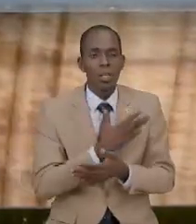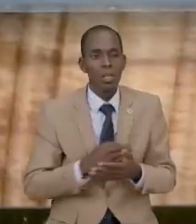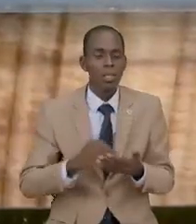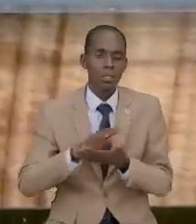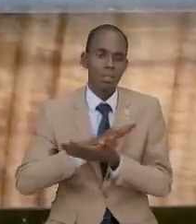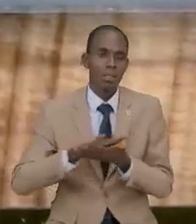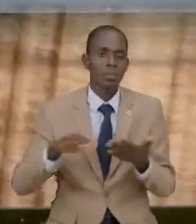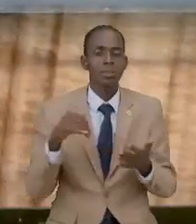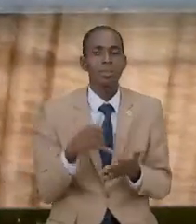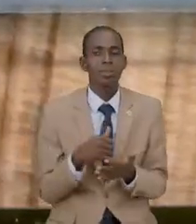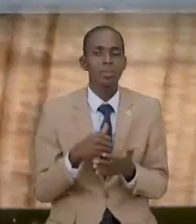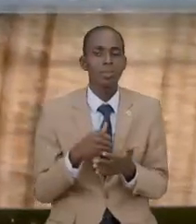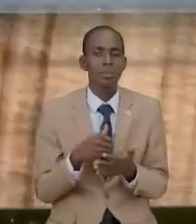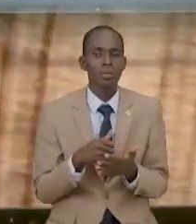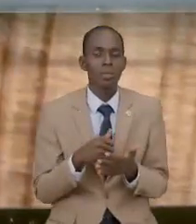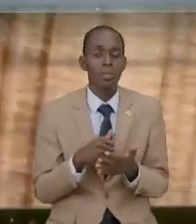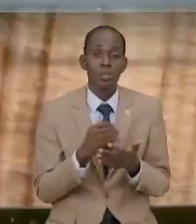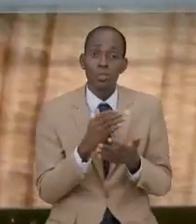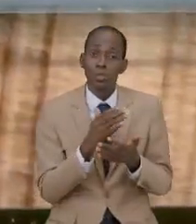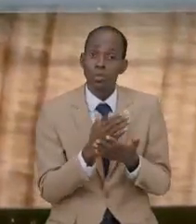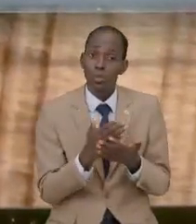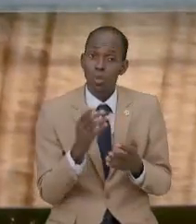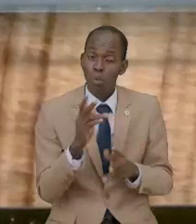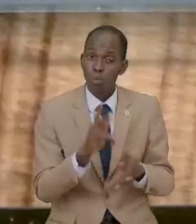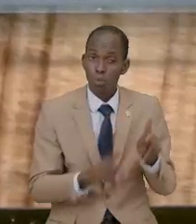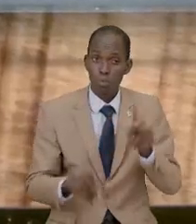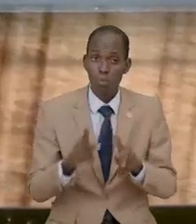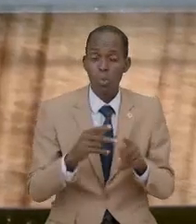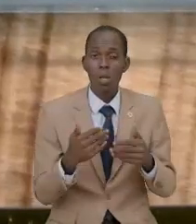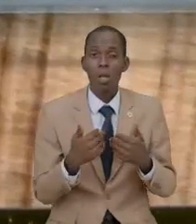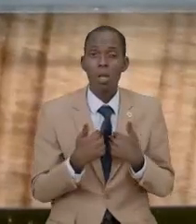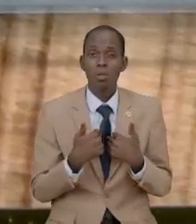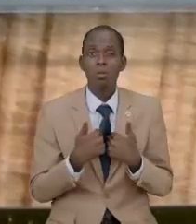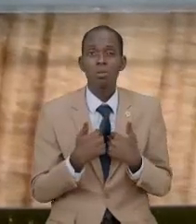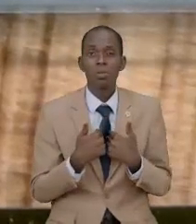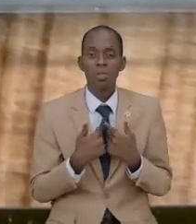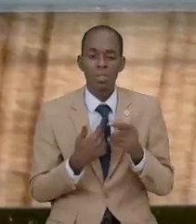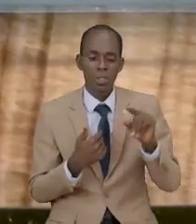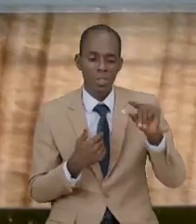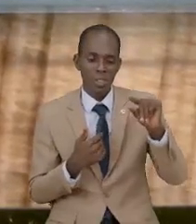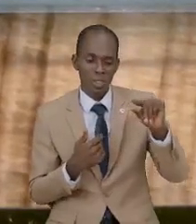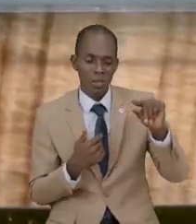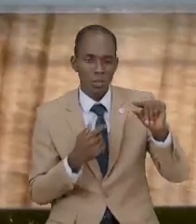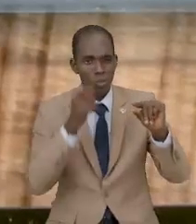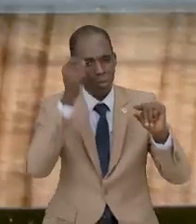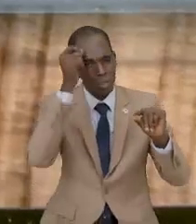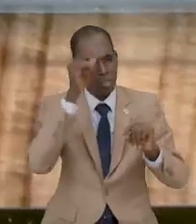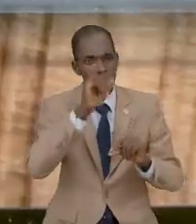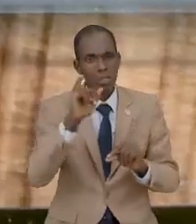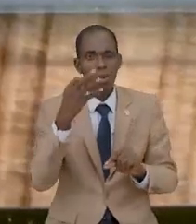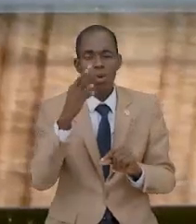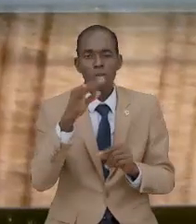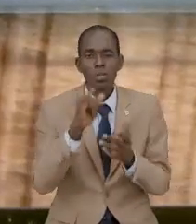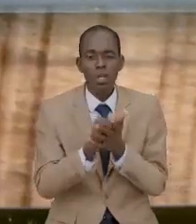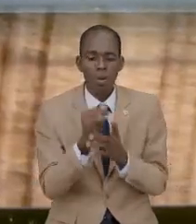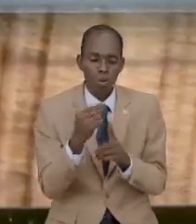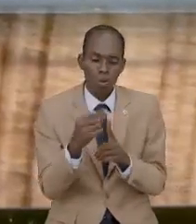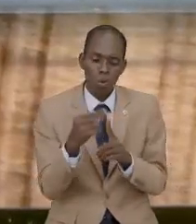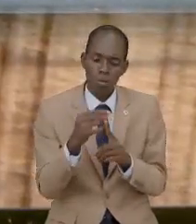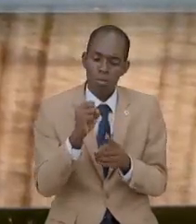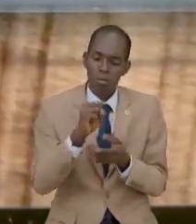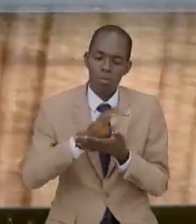it. Some people have little understanding about that word